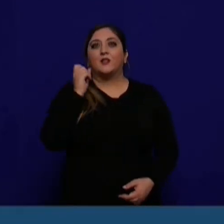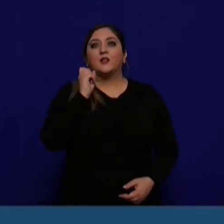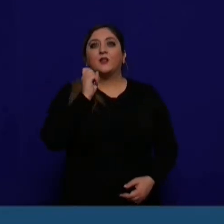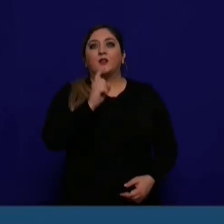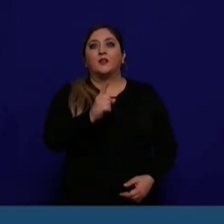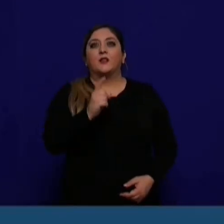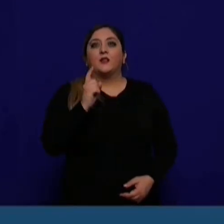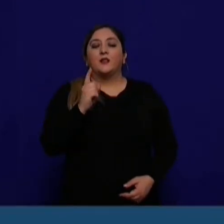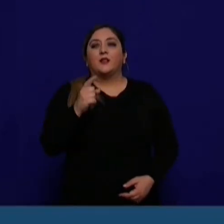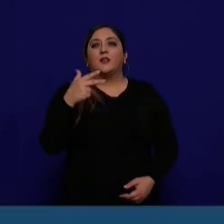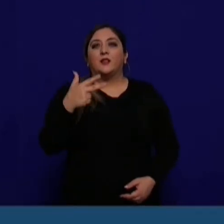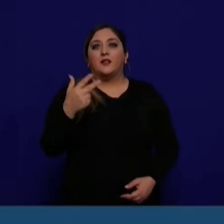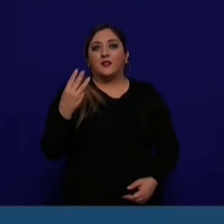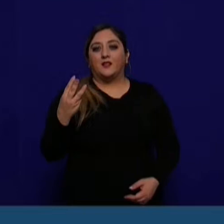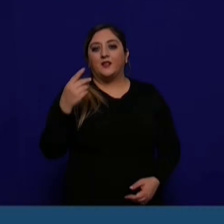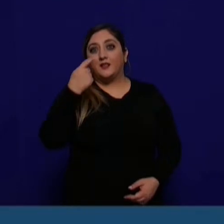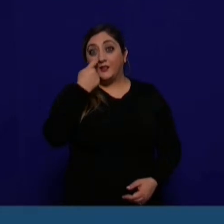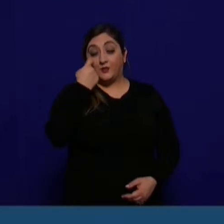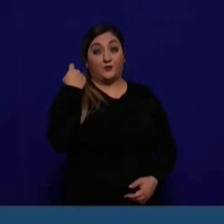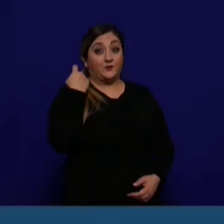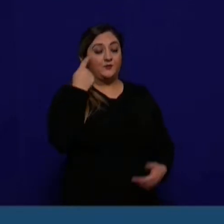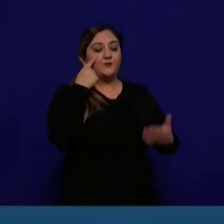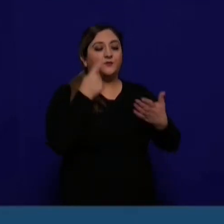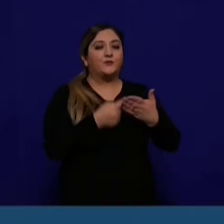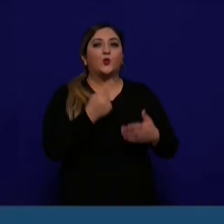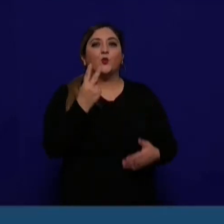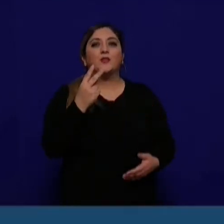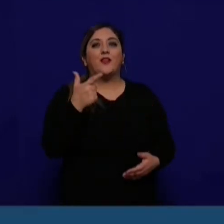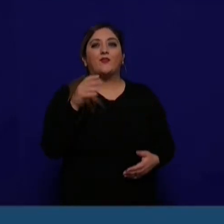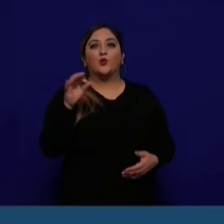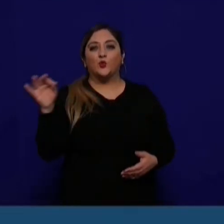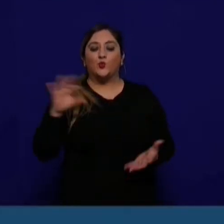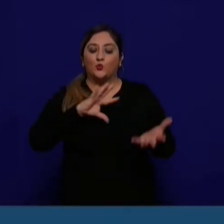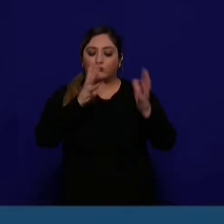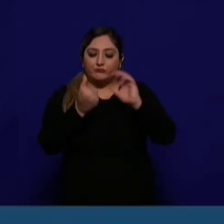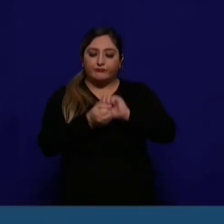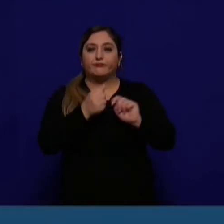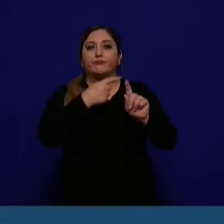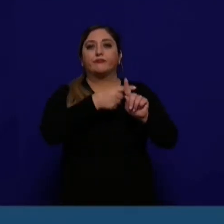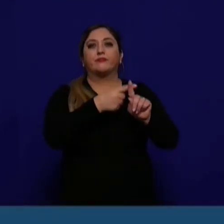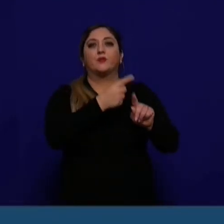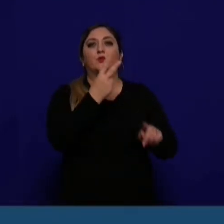1,883 swabs, and from these we had 27 cases. So the total number of cases is